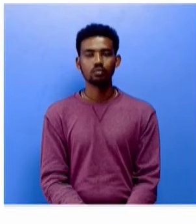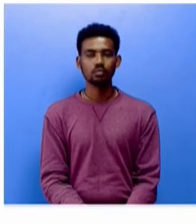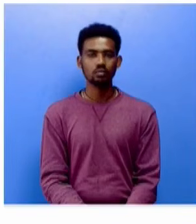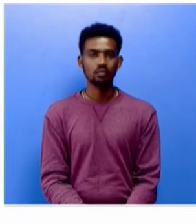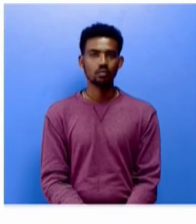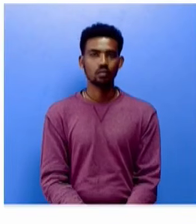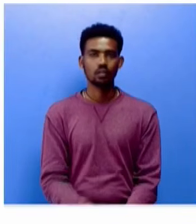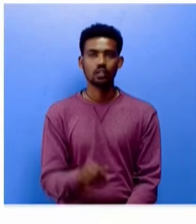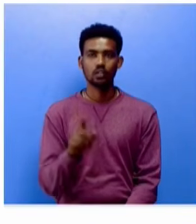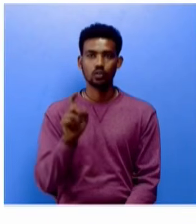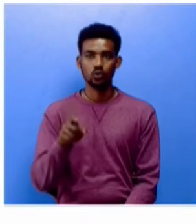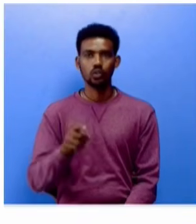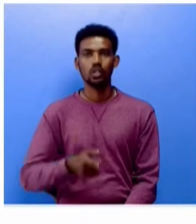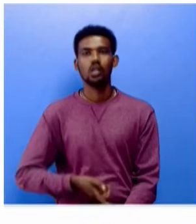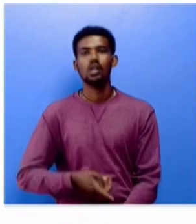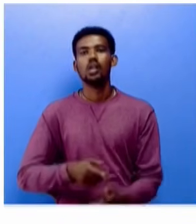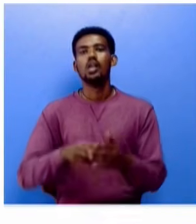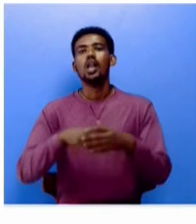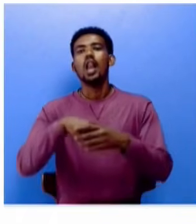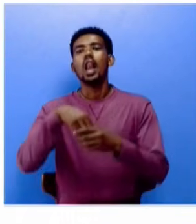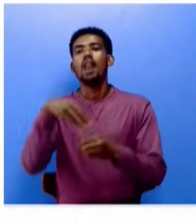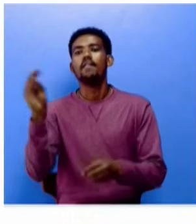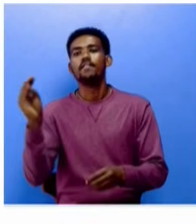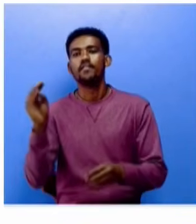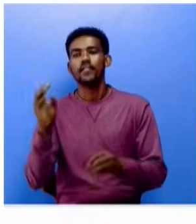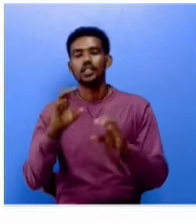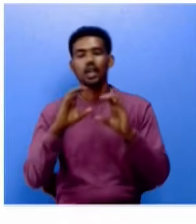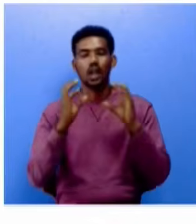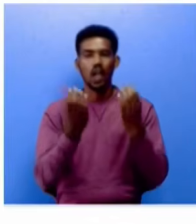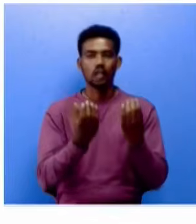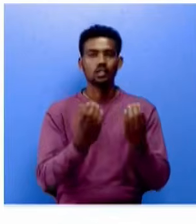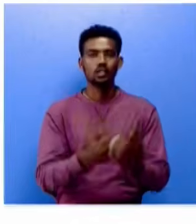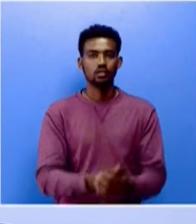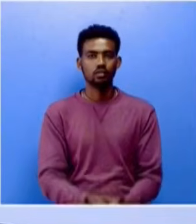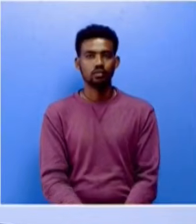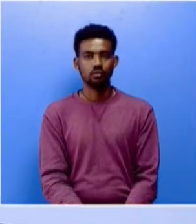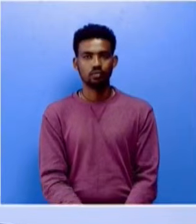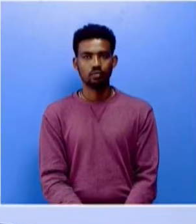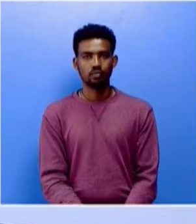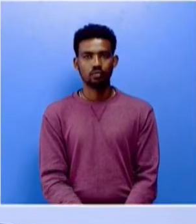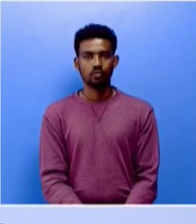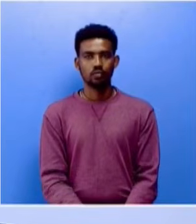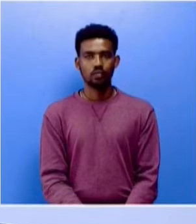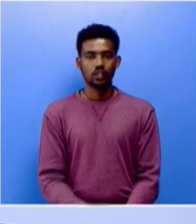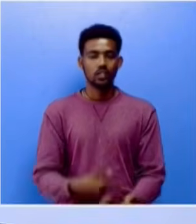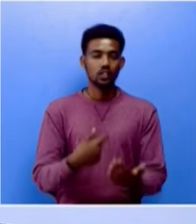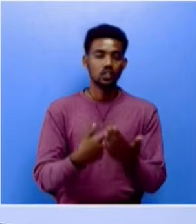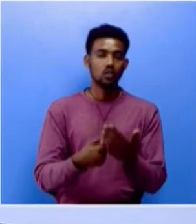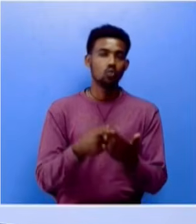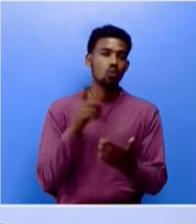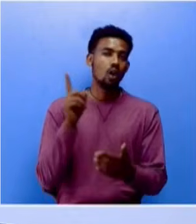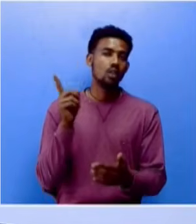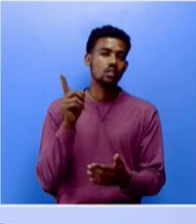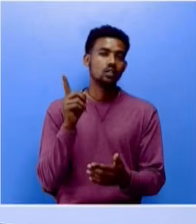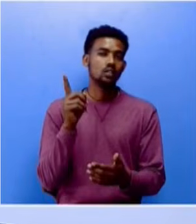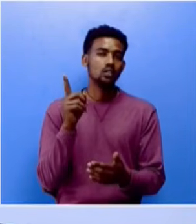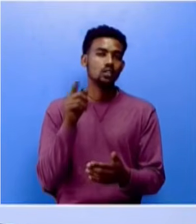leave the class. Look, this one is just, you